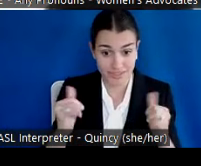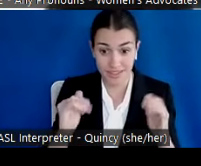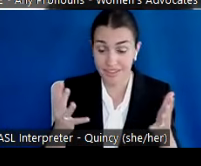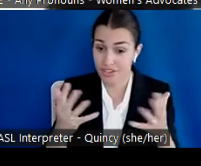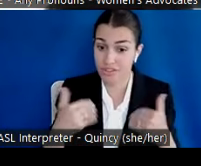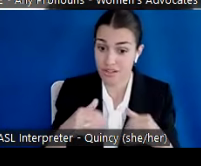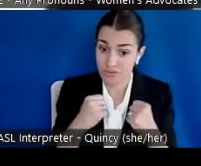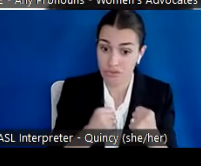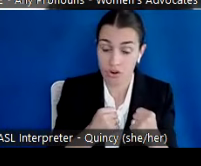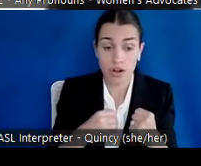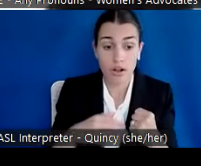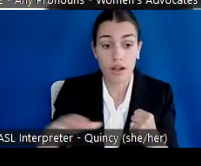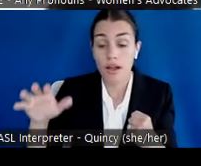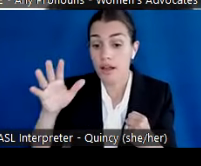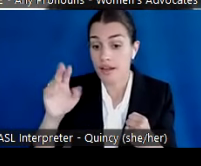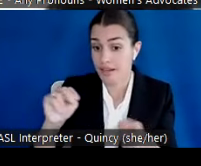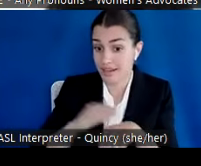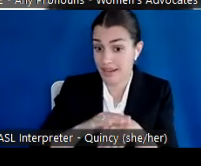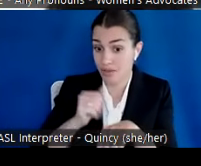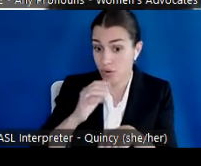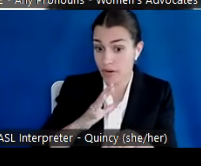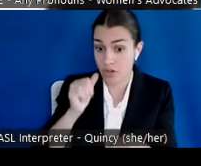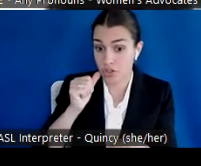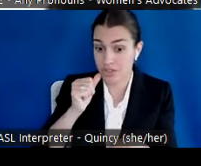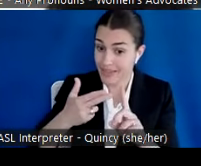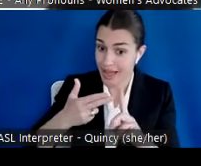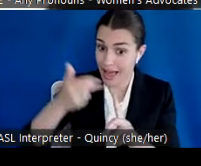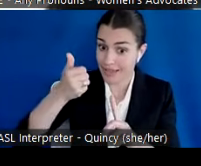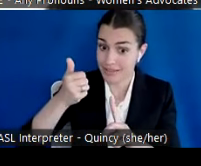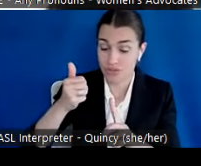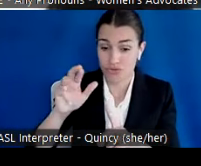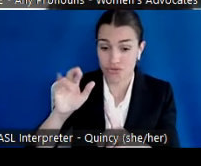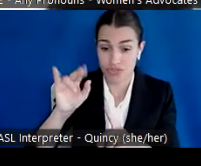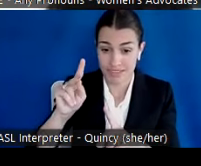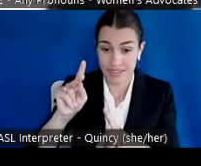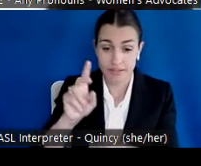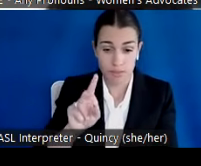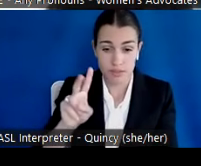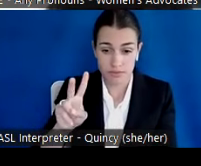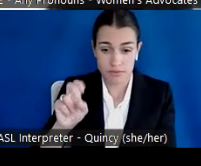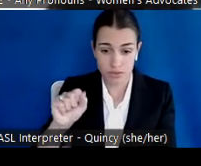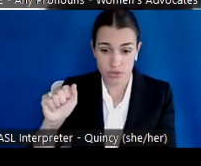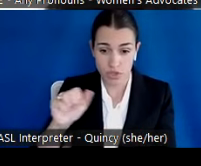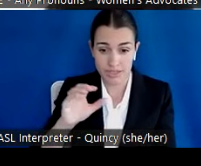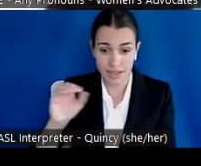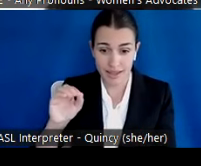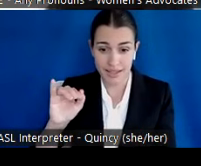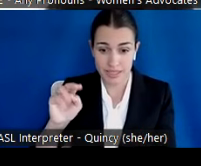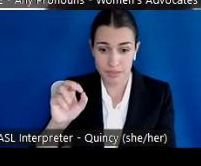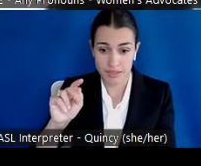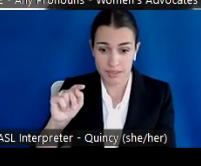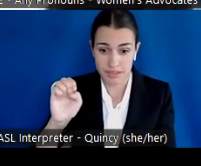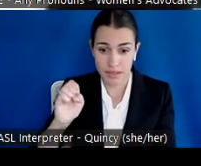the highest risk of domestic violence, sexual assault, and intimate partner homicide. We express our gratitude for the